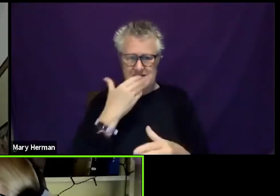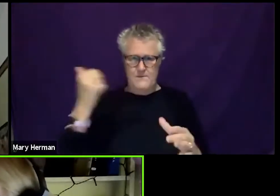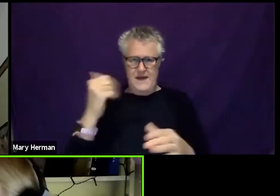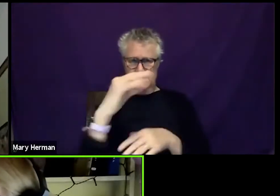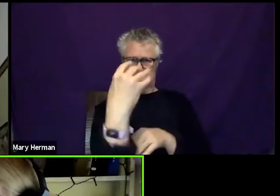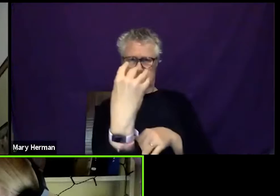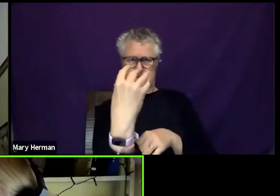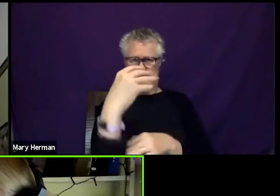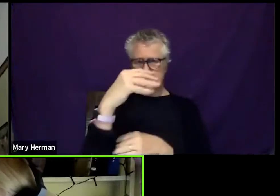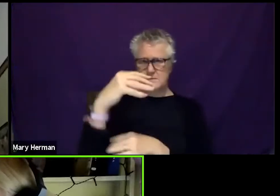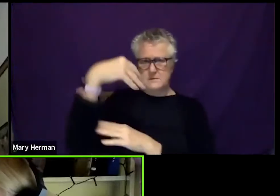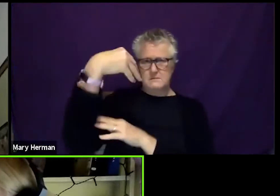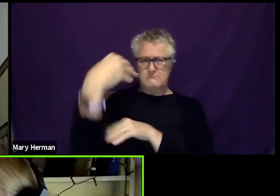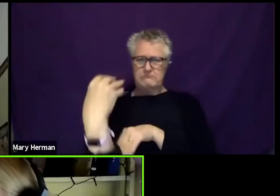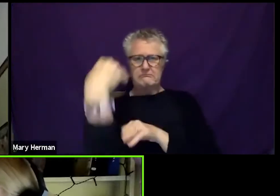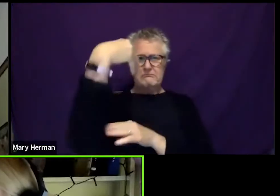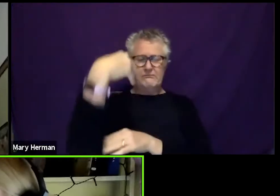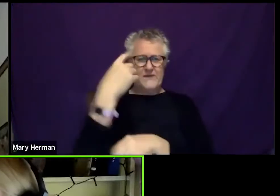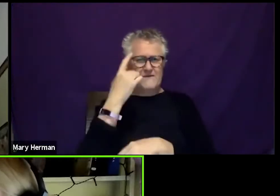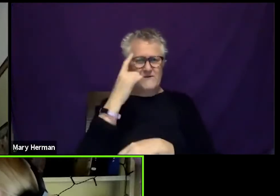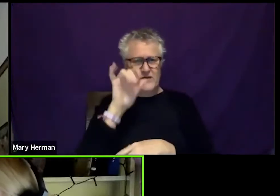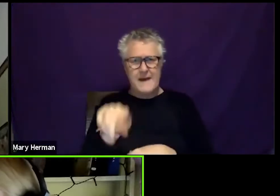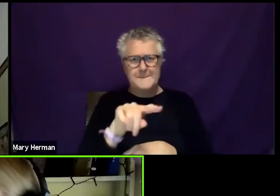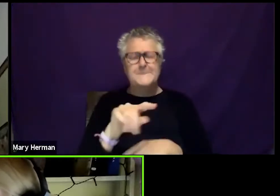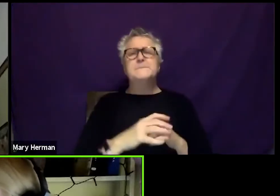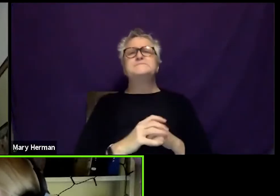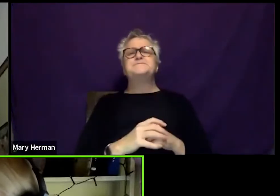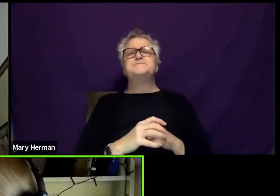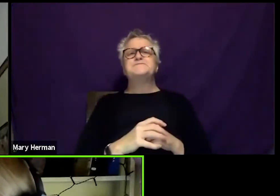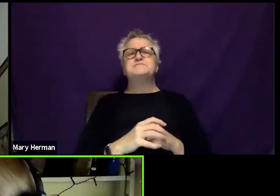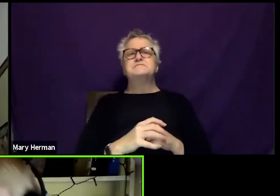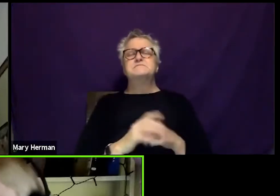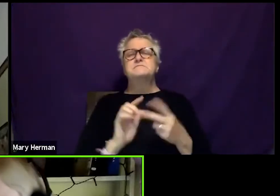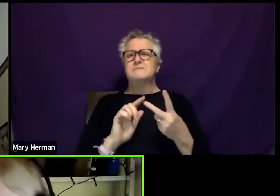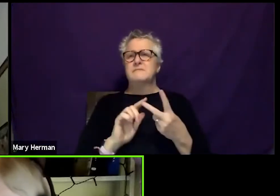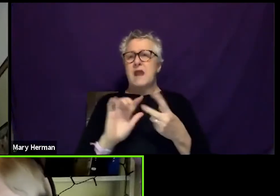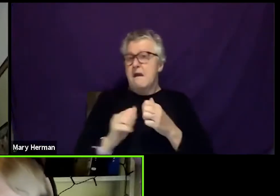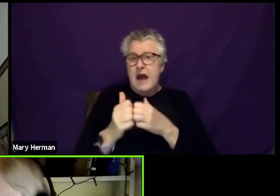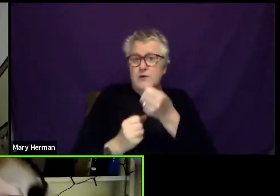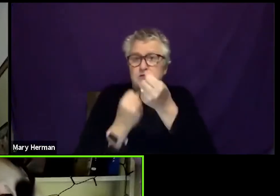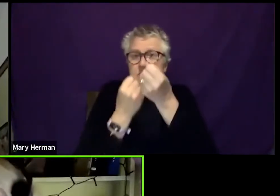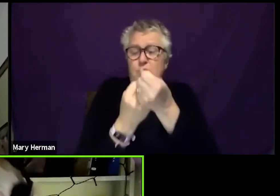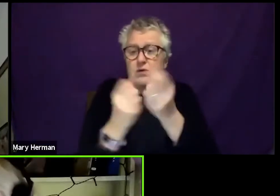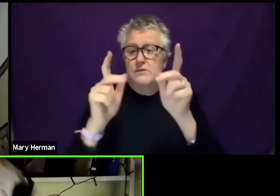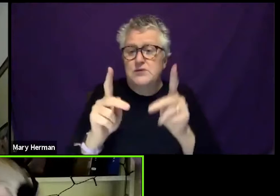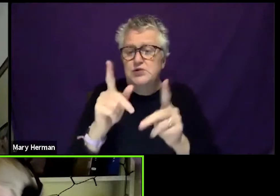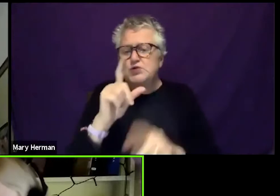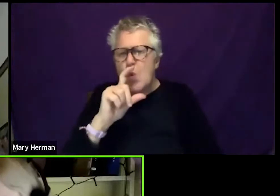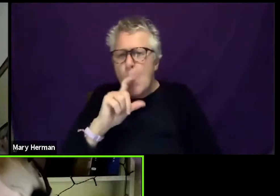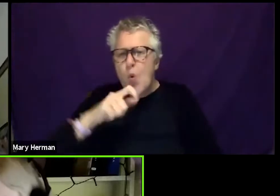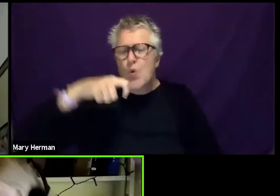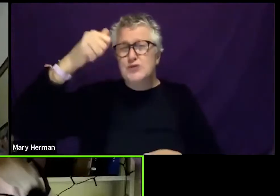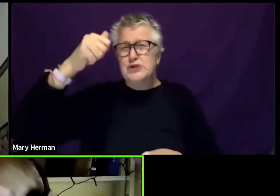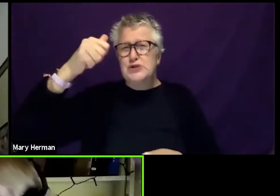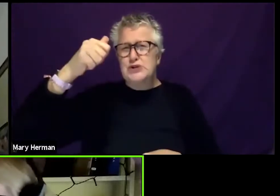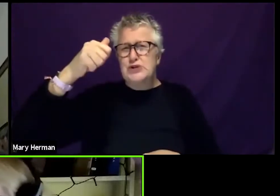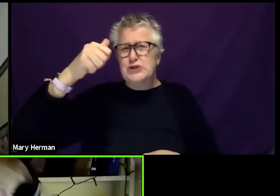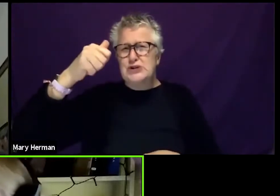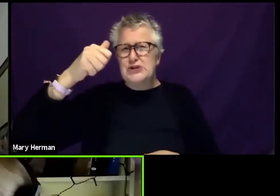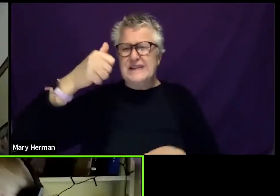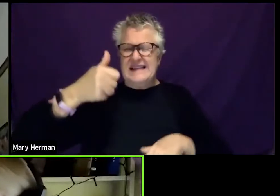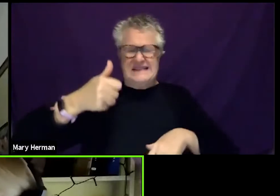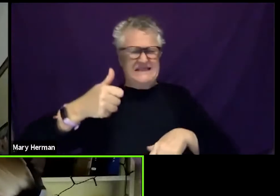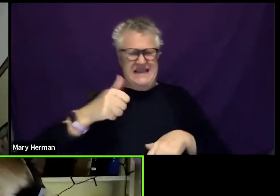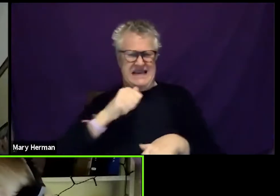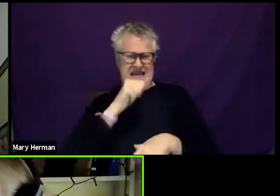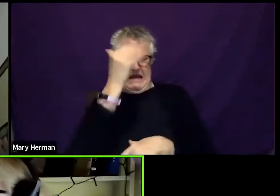that is just joining on their mobile and is an older person who is less familiar with technology, and all these kind of, you